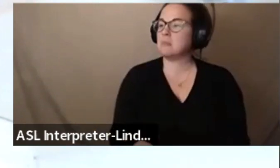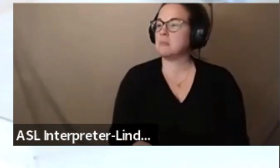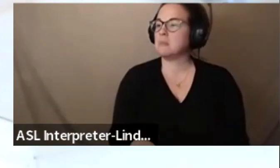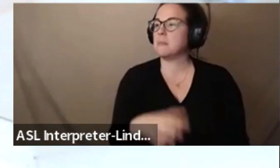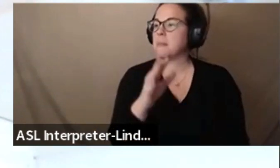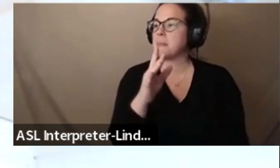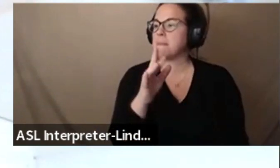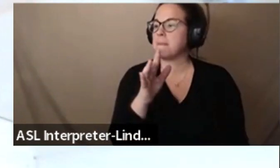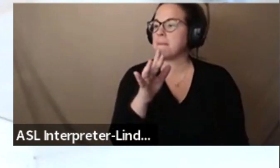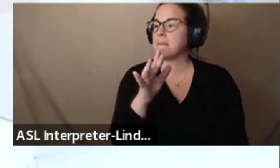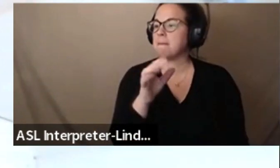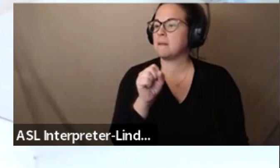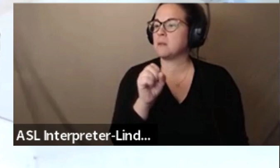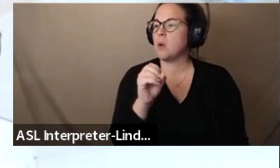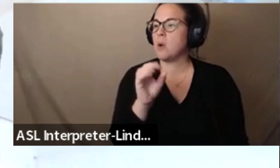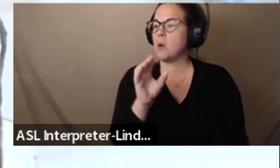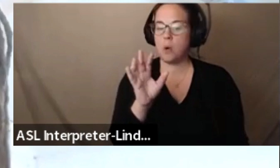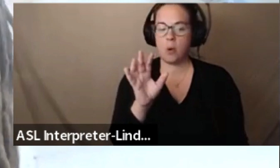that.